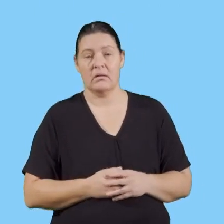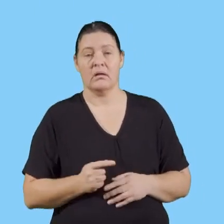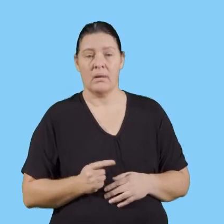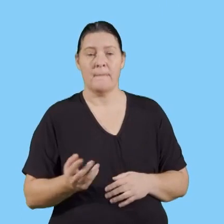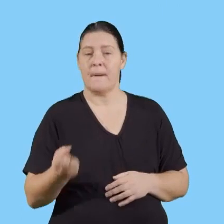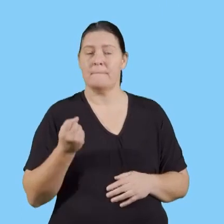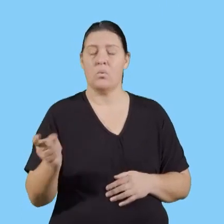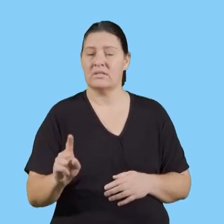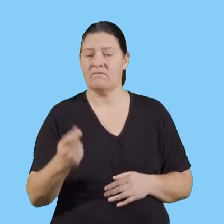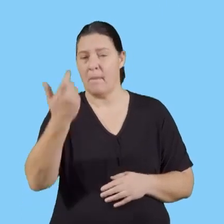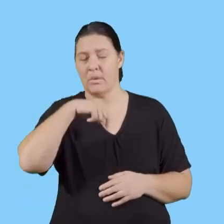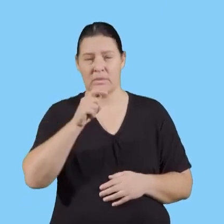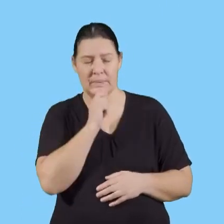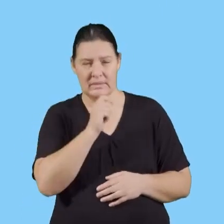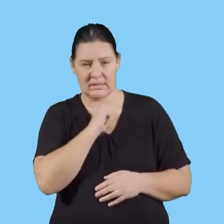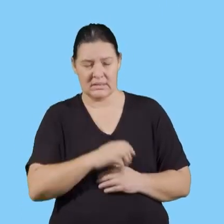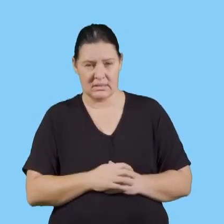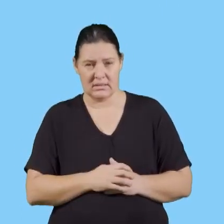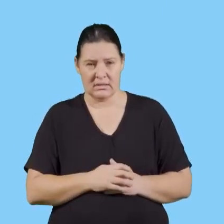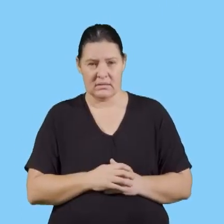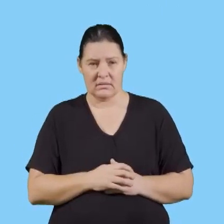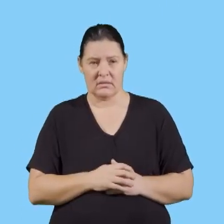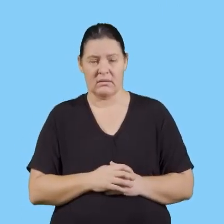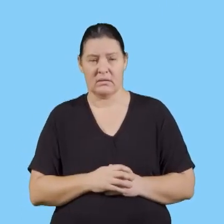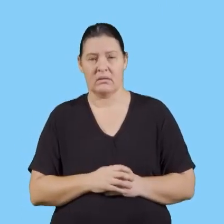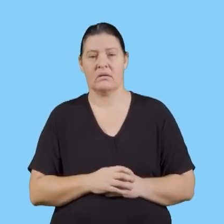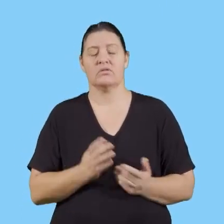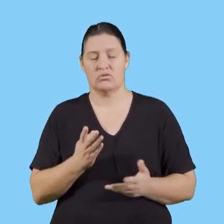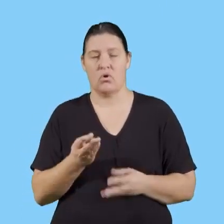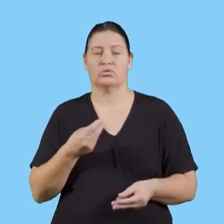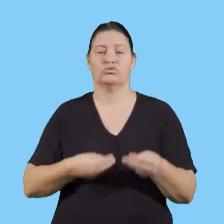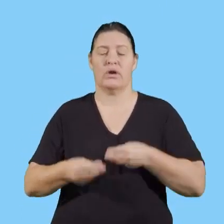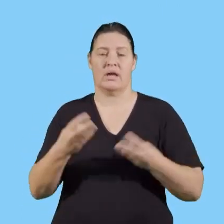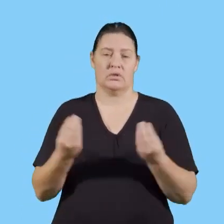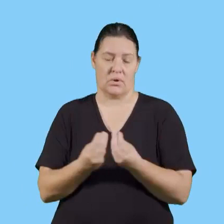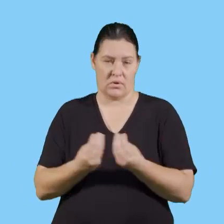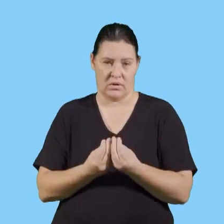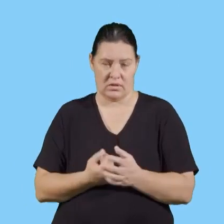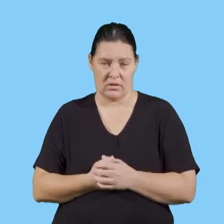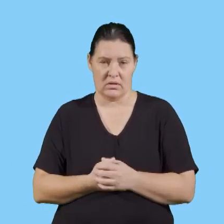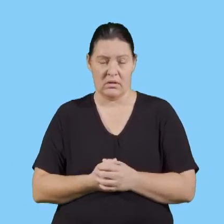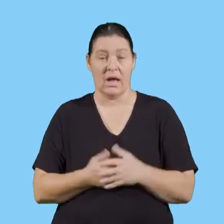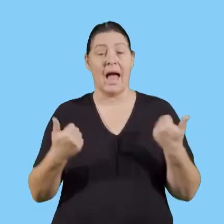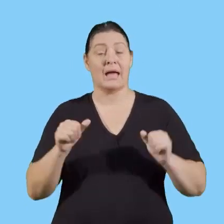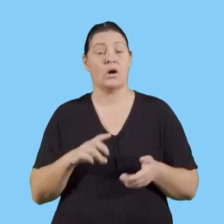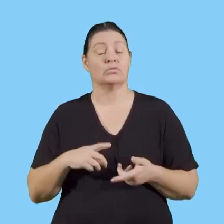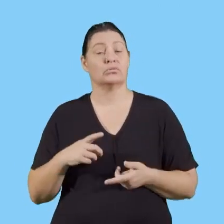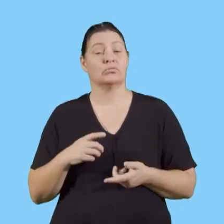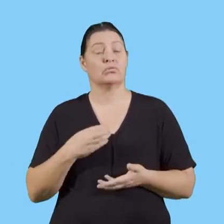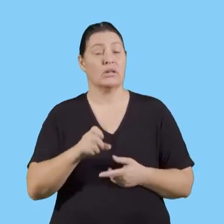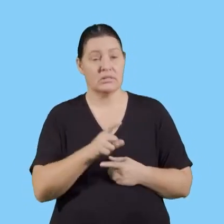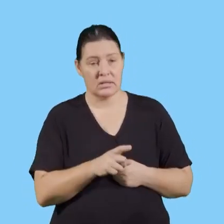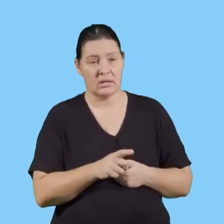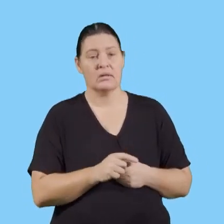take for personal use? This is goods. So we're talking trading stock. The account to be credited therefore